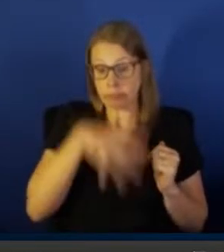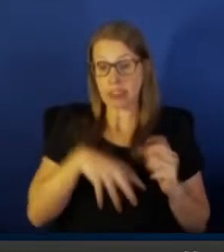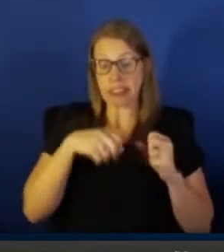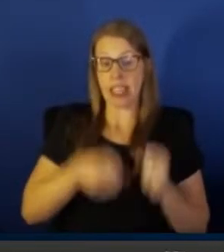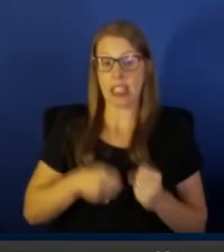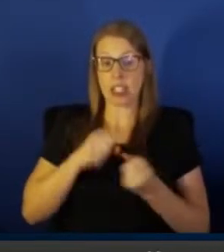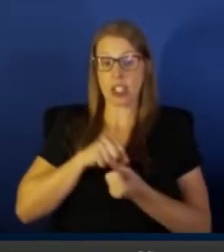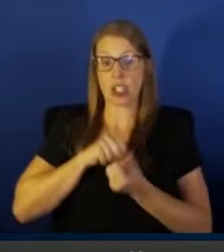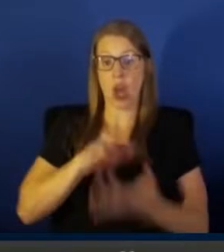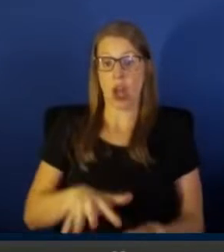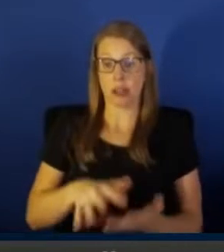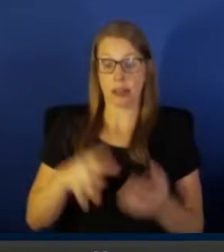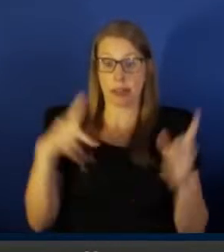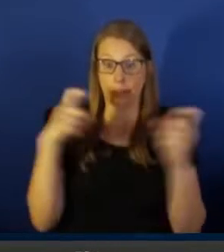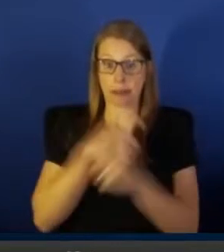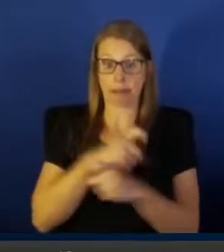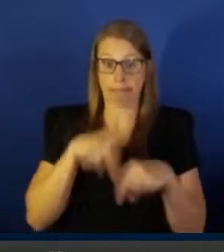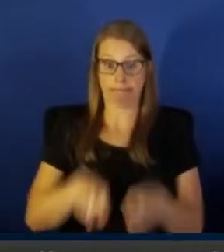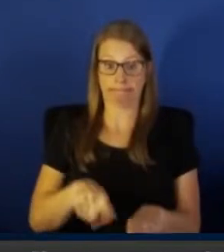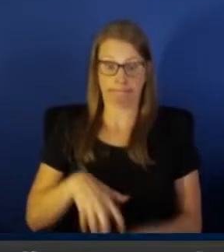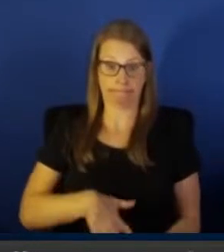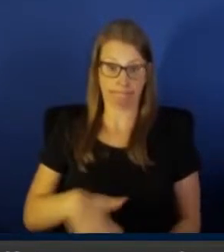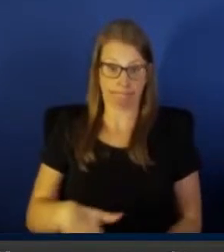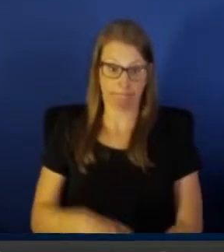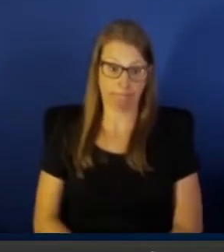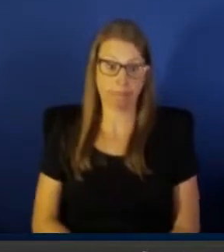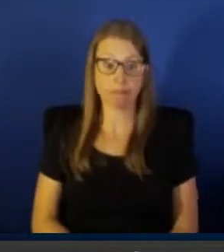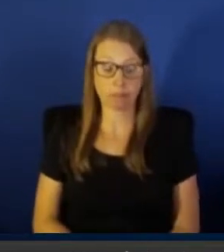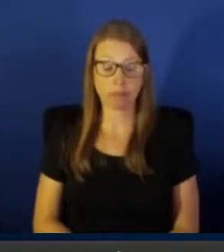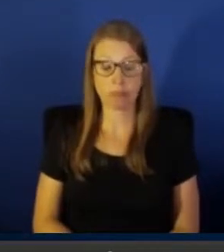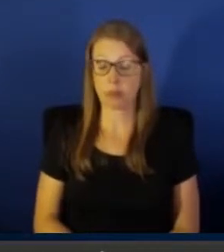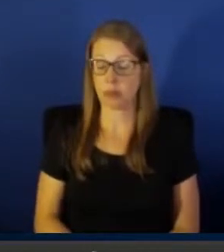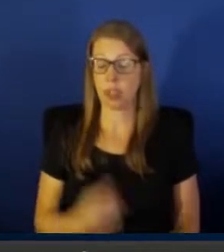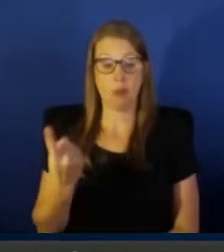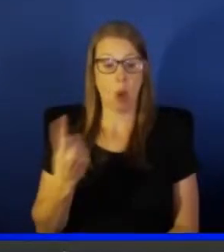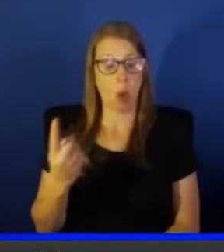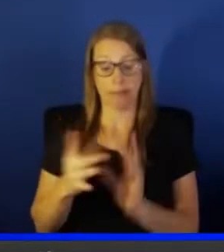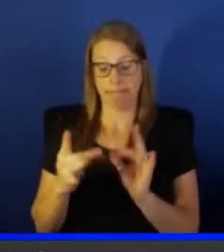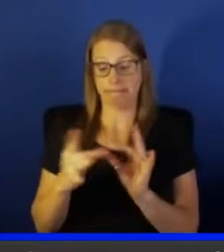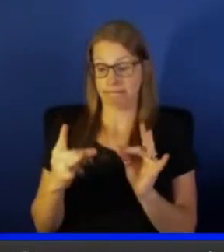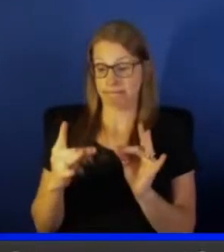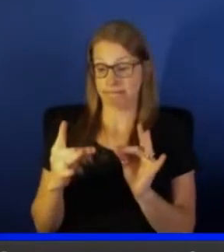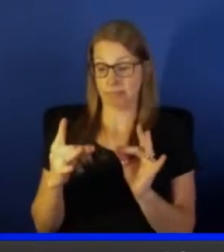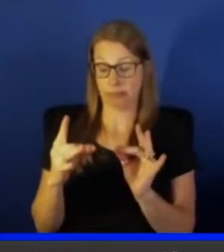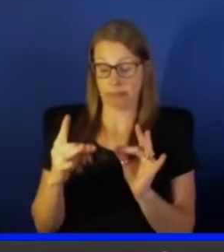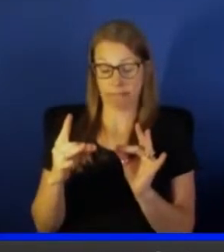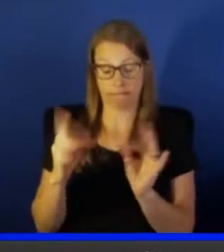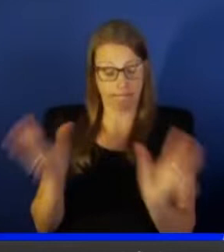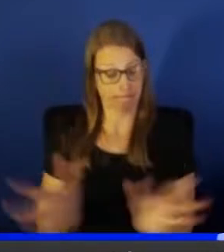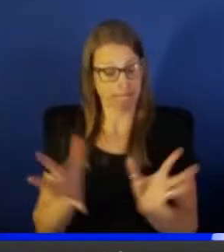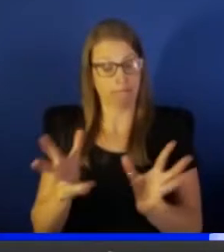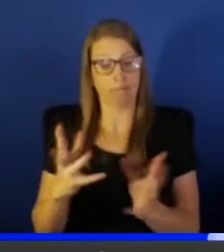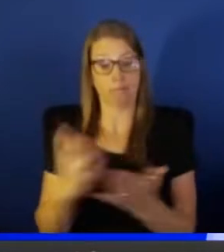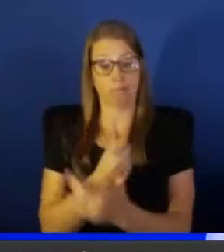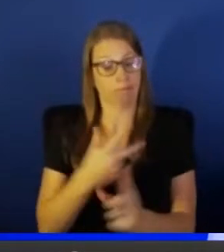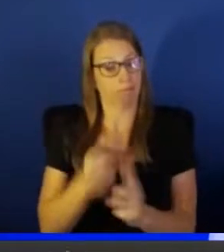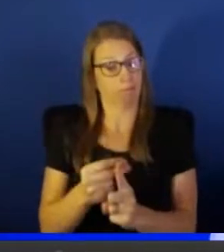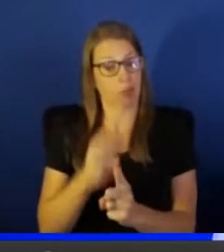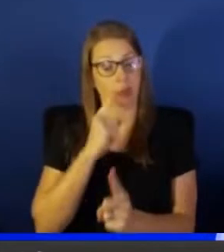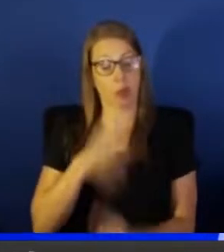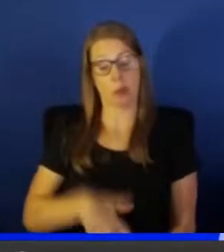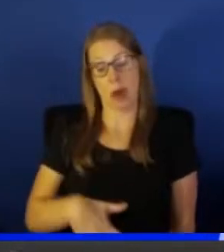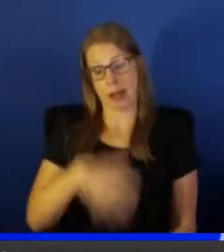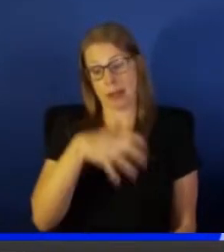during pregnancy. I mean, making what we always said, they need to be vaccinated, right? Yeah, absolutely. Early on we didn't think that there was much that was